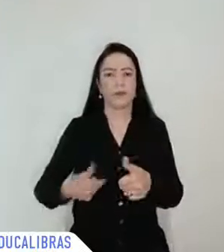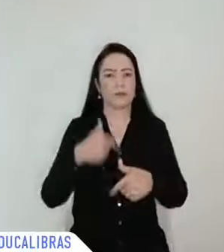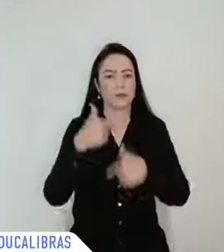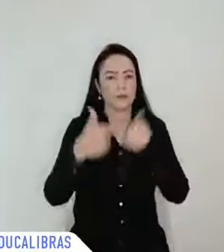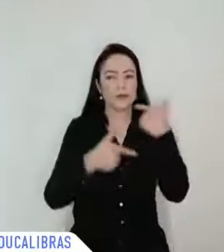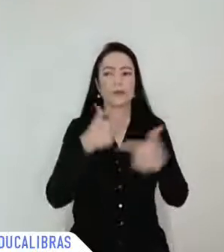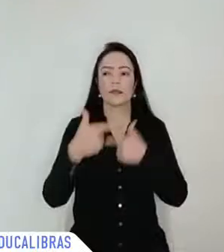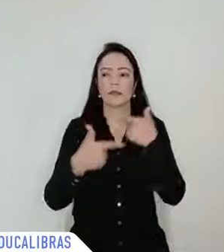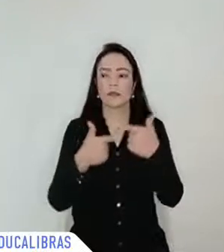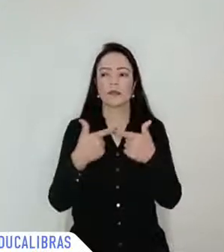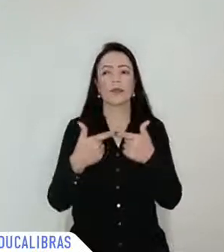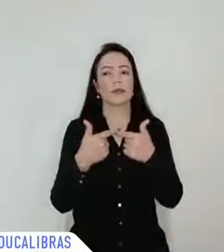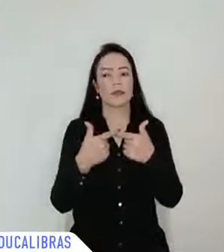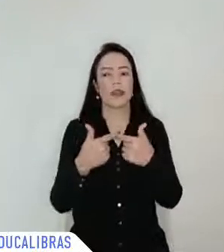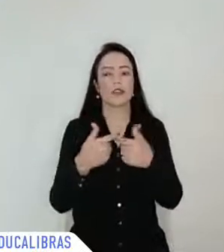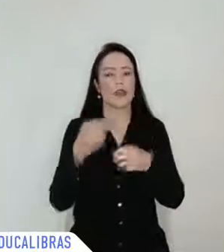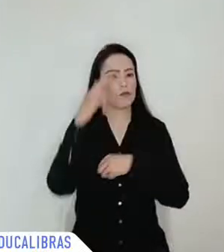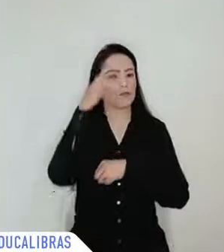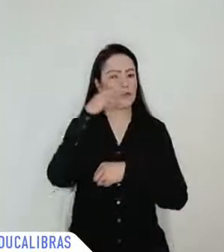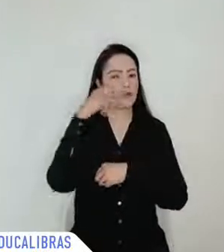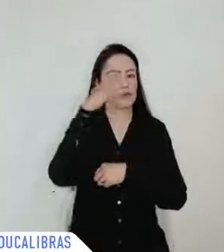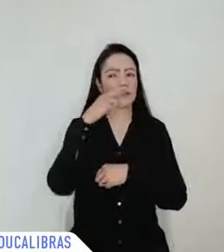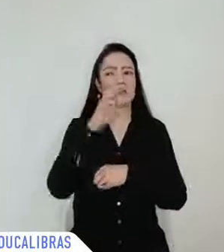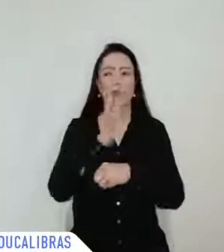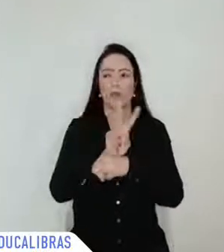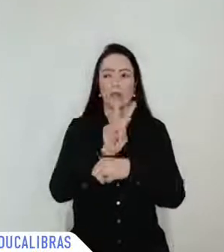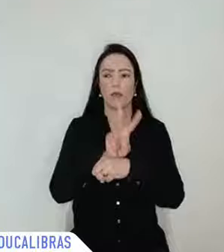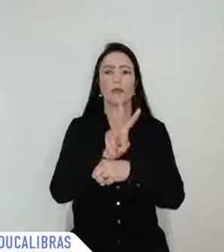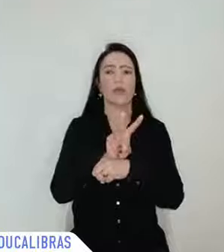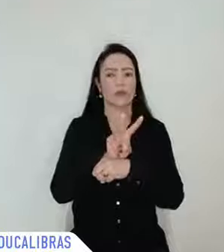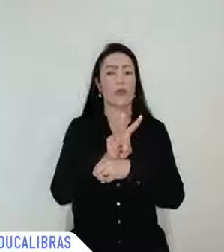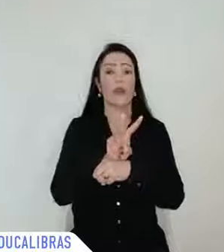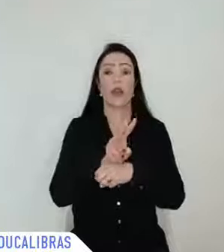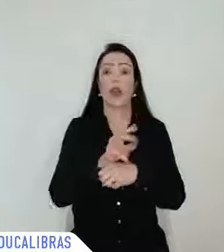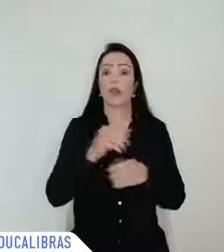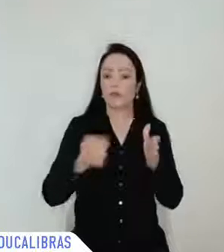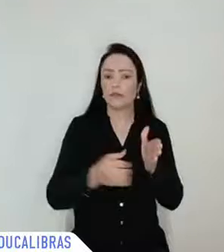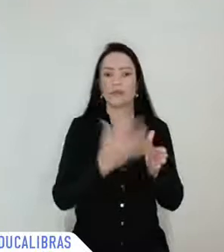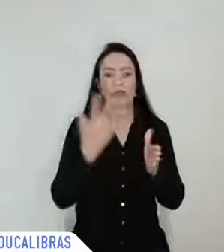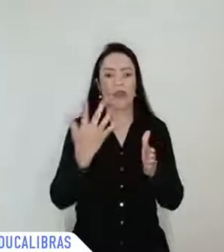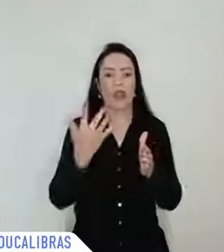space for governance in Brazil.